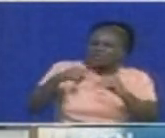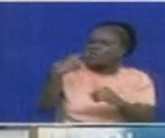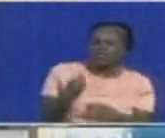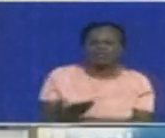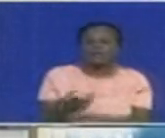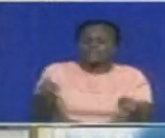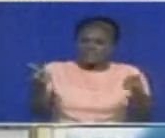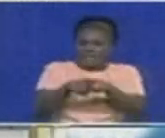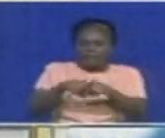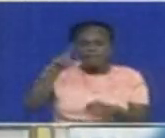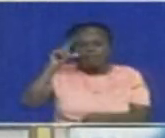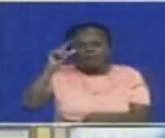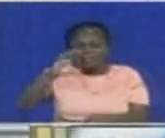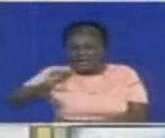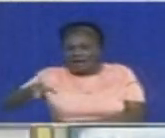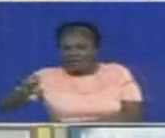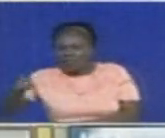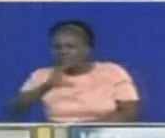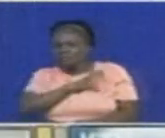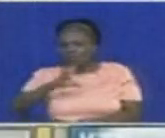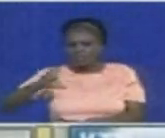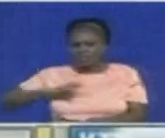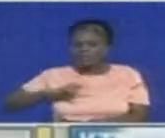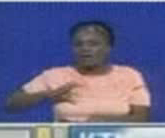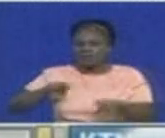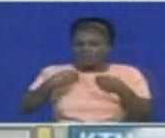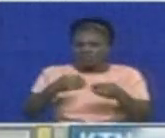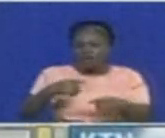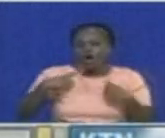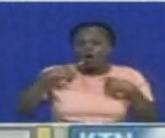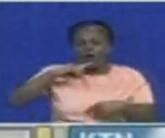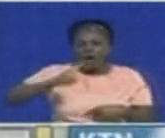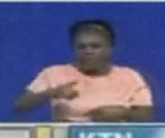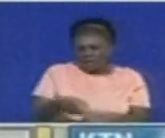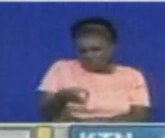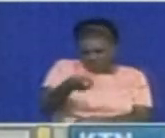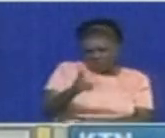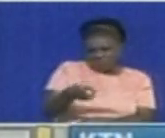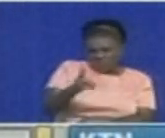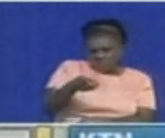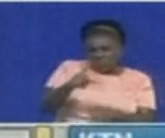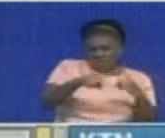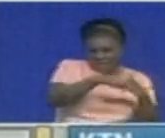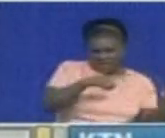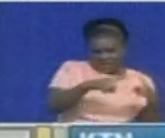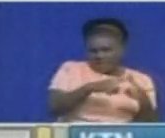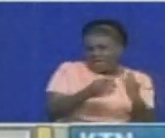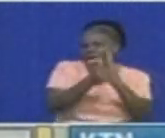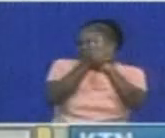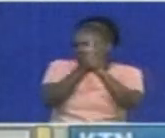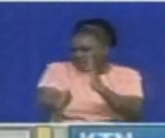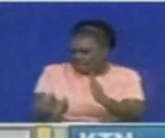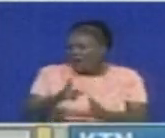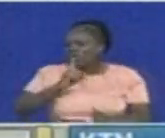Even though the Mombasa County Commissioner has given officers on the ground the go-ahead to gun down terror suspects, experts warn